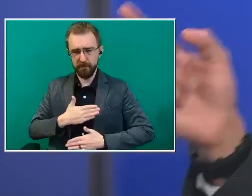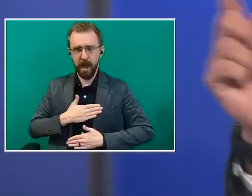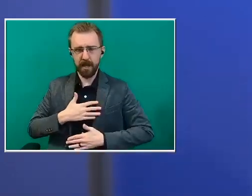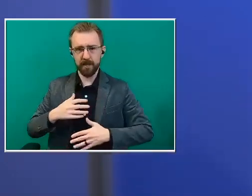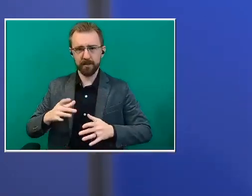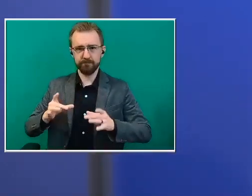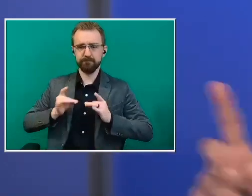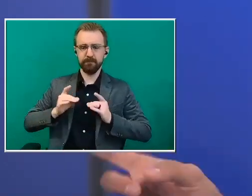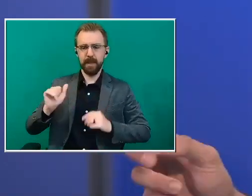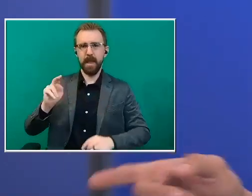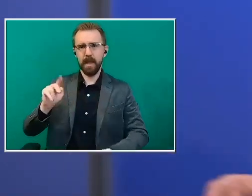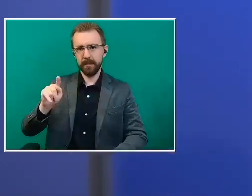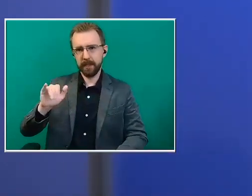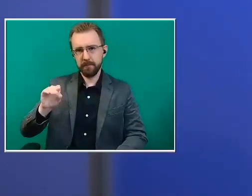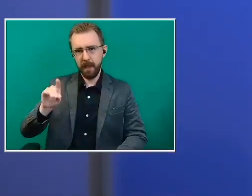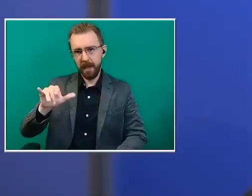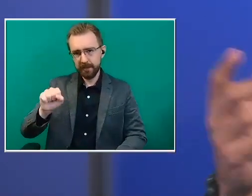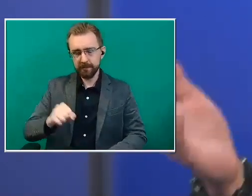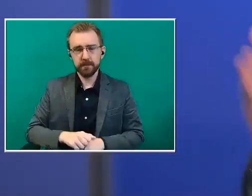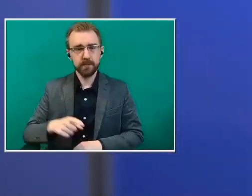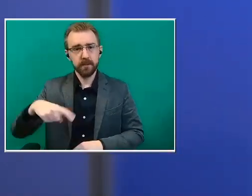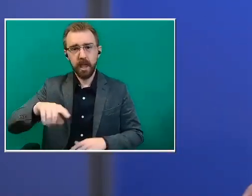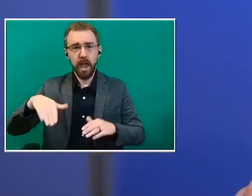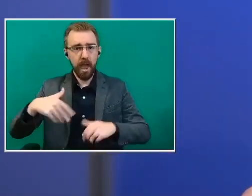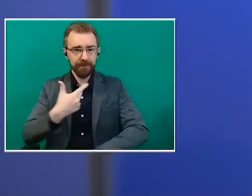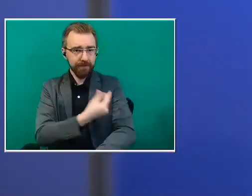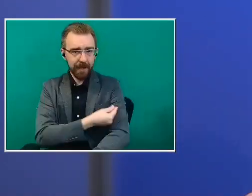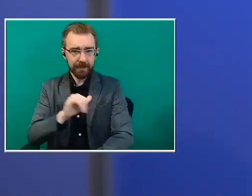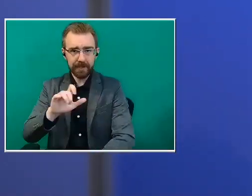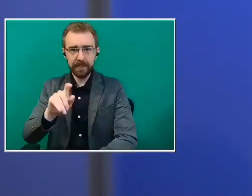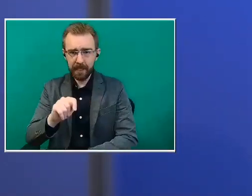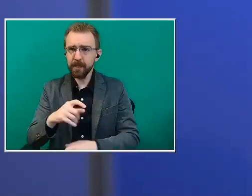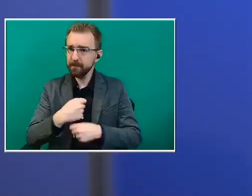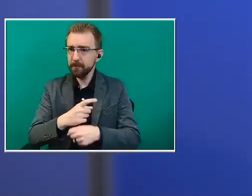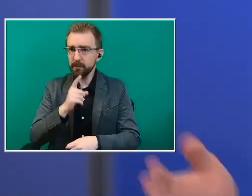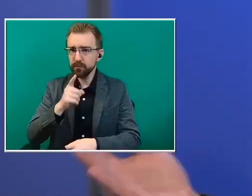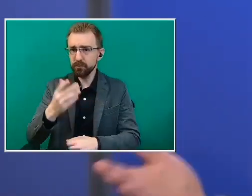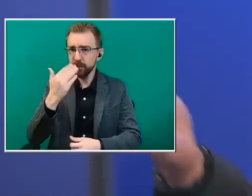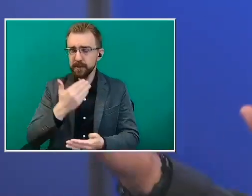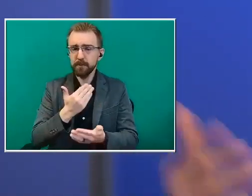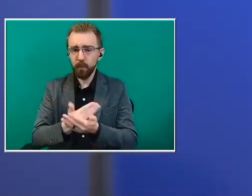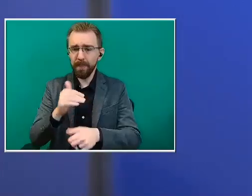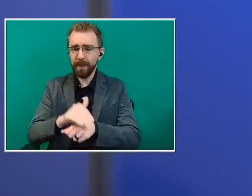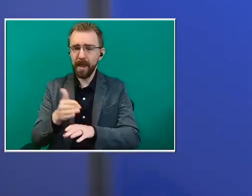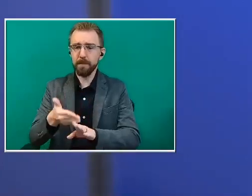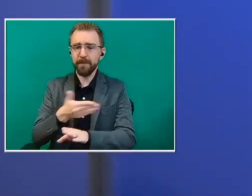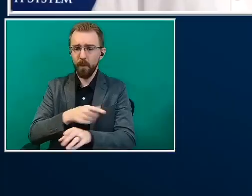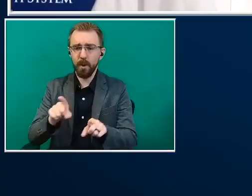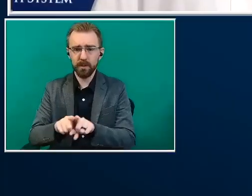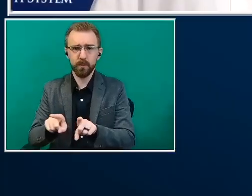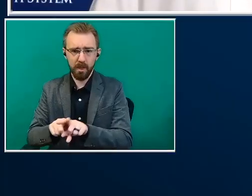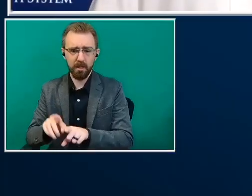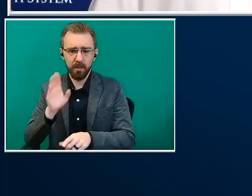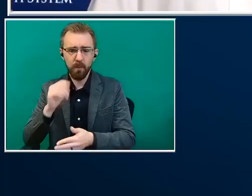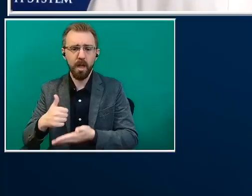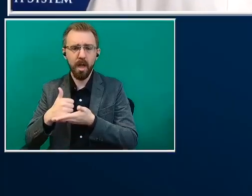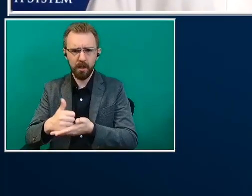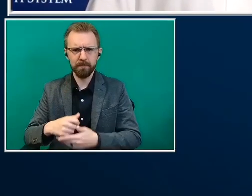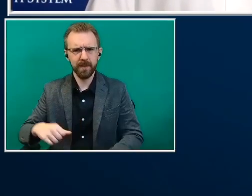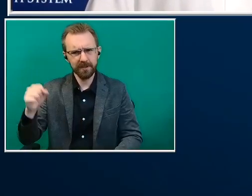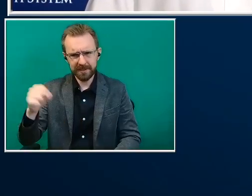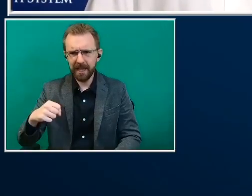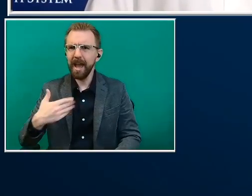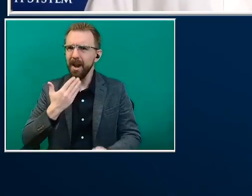And for those that haven't get vaccinated yet, make sure that you sleep well the night before as well. So that can also help with I had a good workout this morning